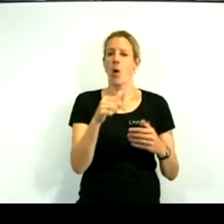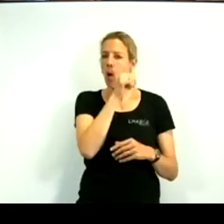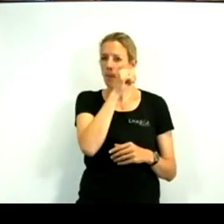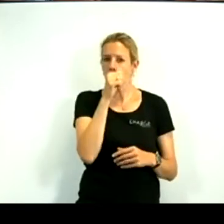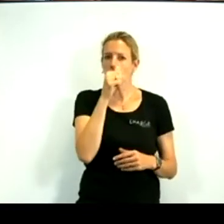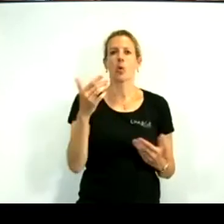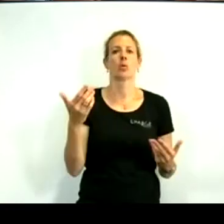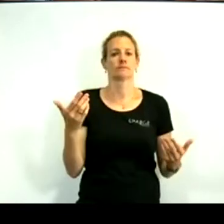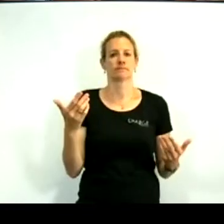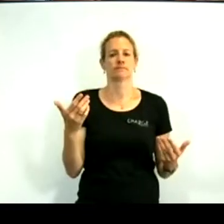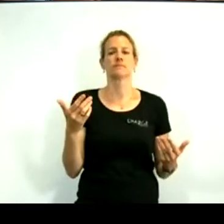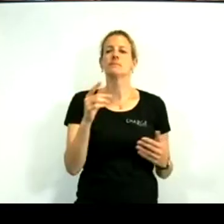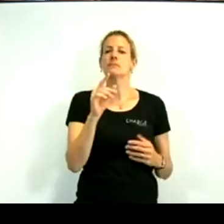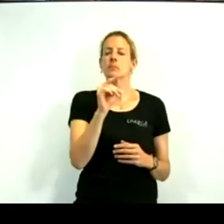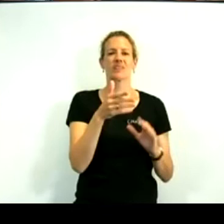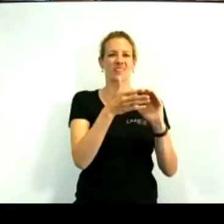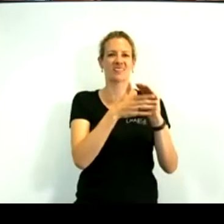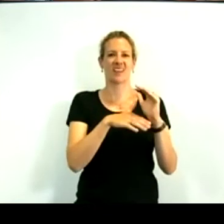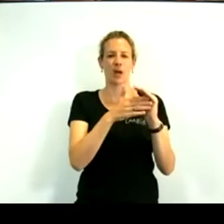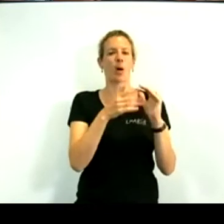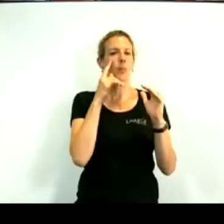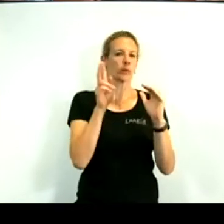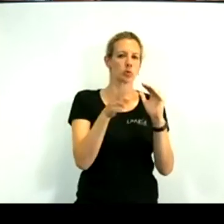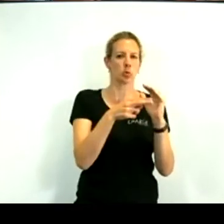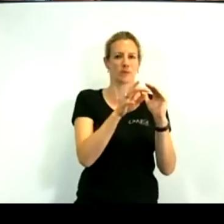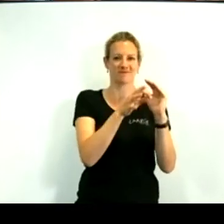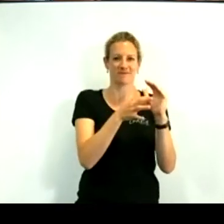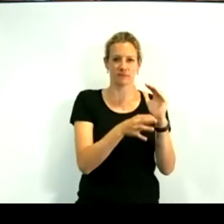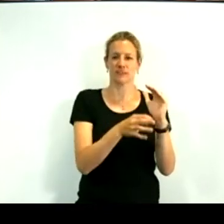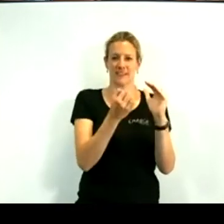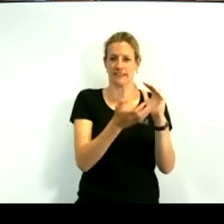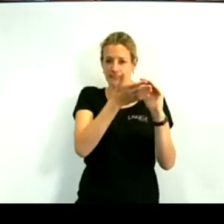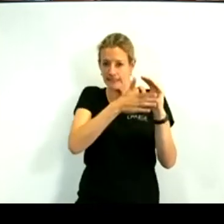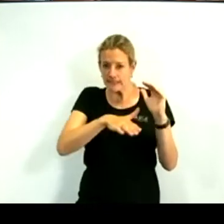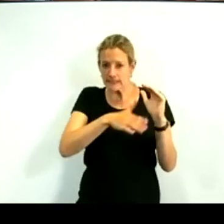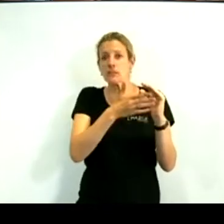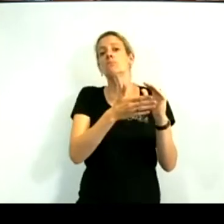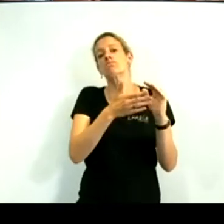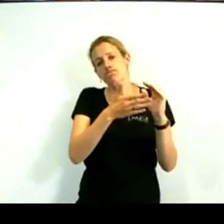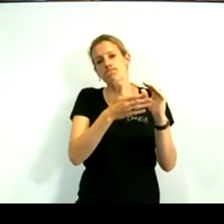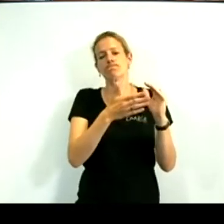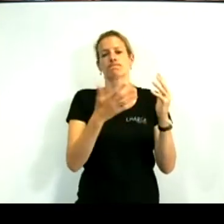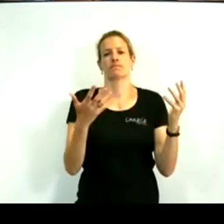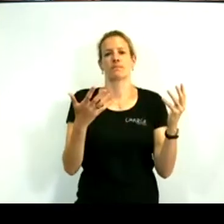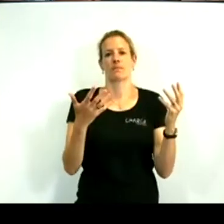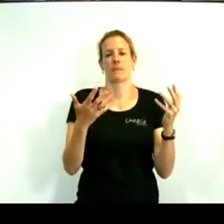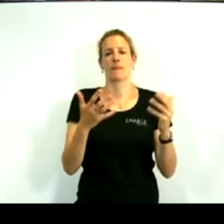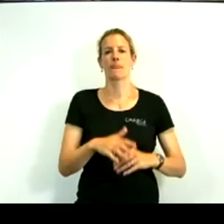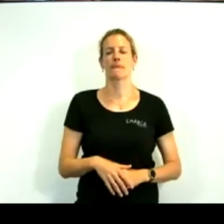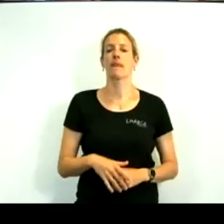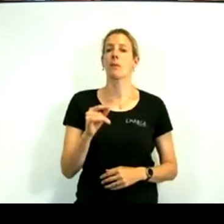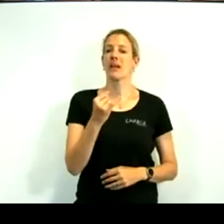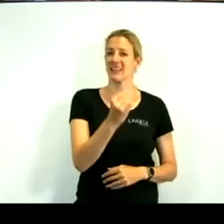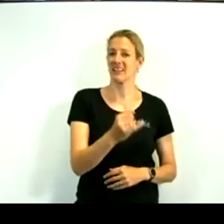retina back for me. What this means for a child with retinal coloboma is they shouldn't